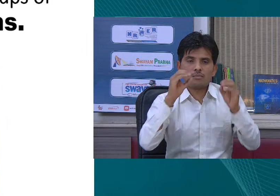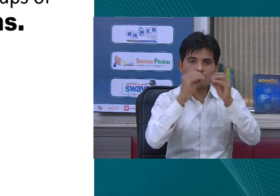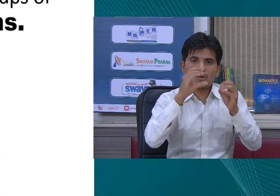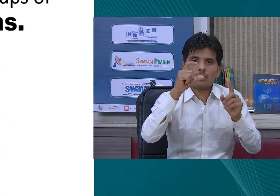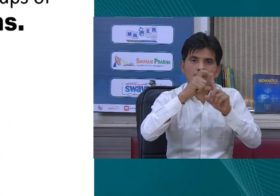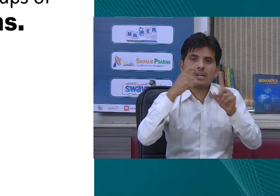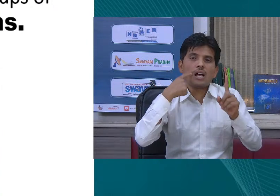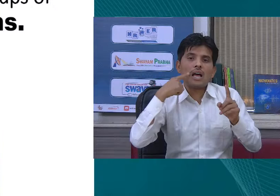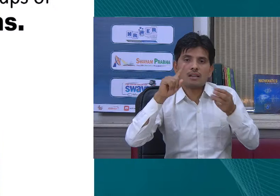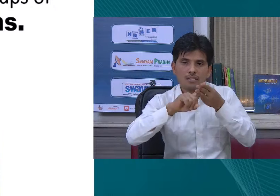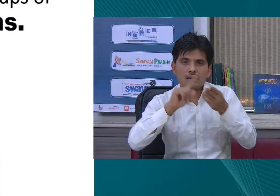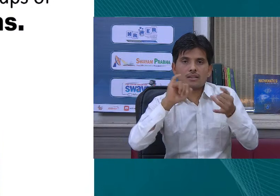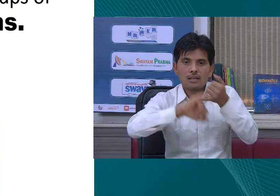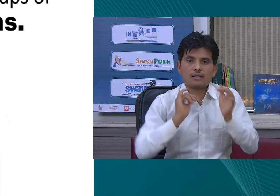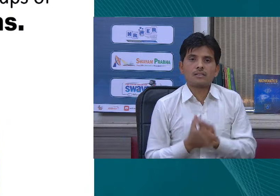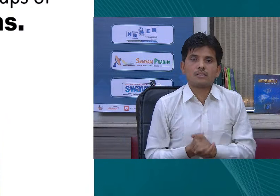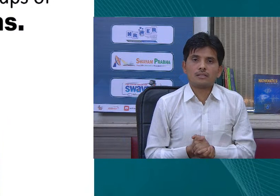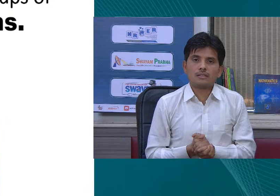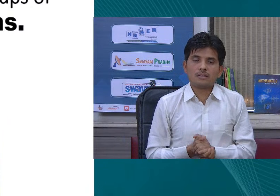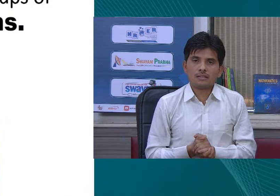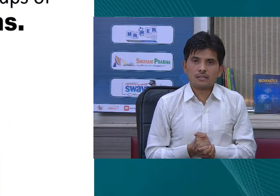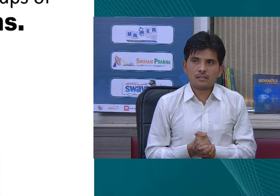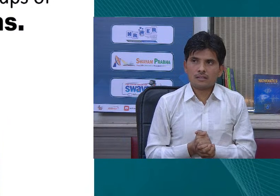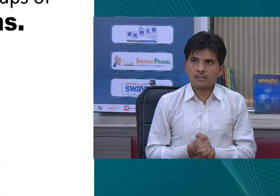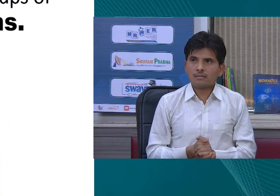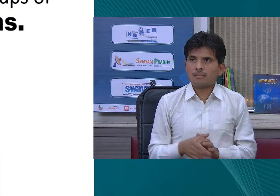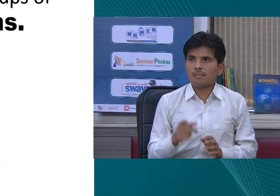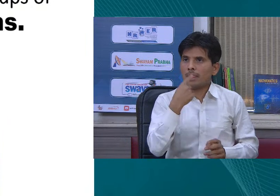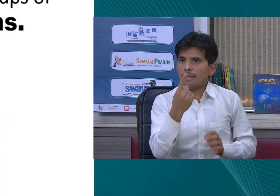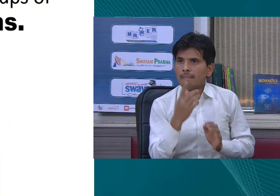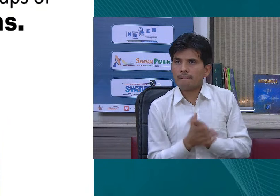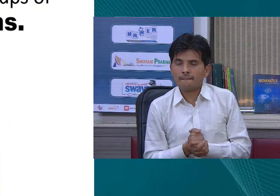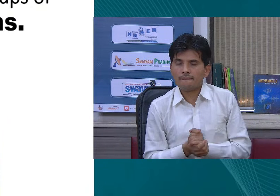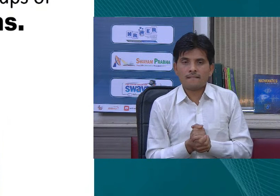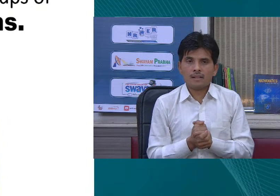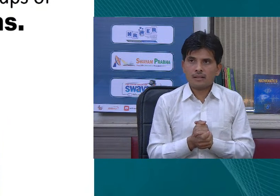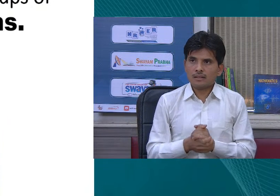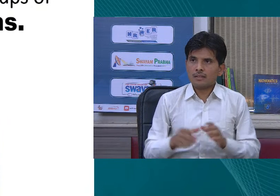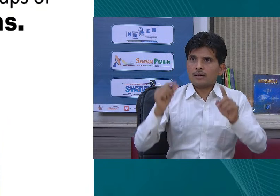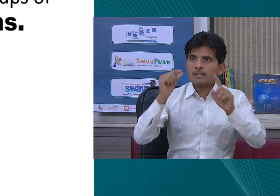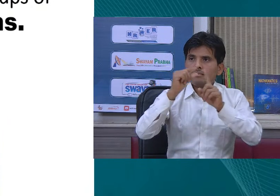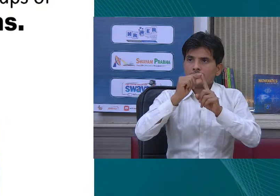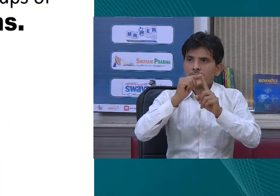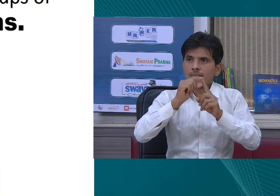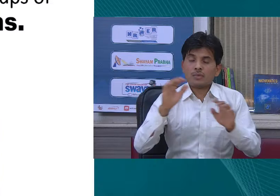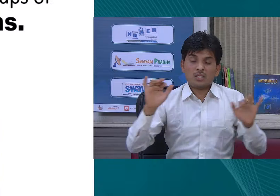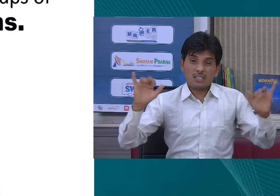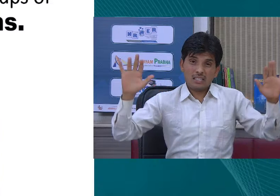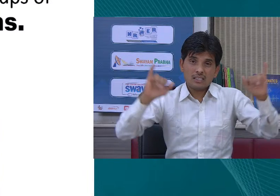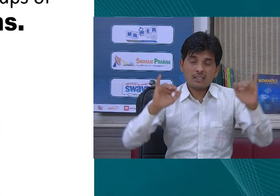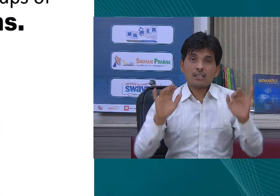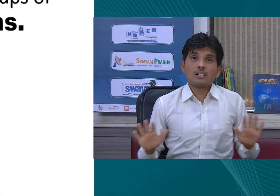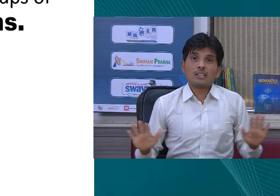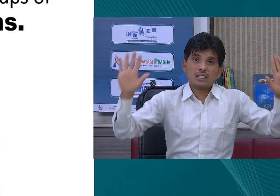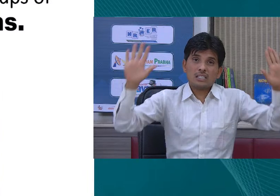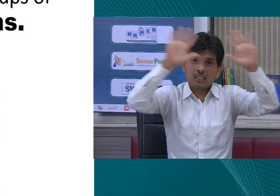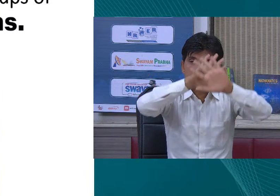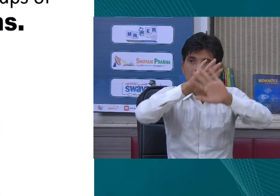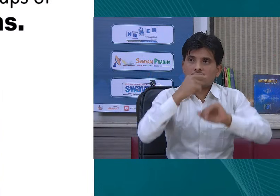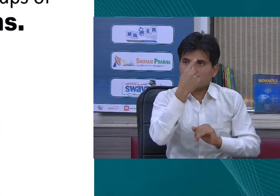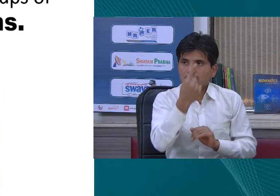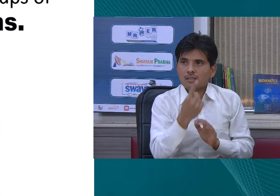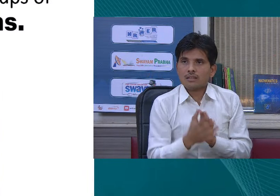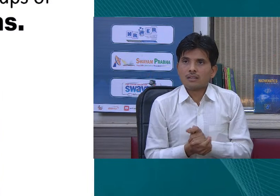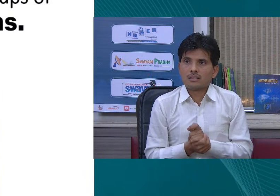exist. So while watching, you know, at the night sky, it's so fascinating. It's such a dreamy world that during the night,